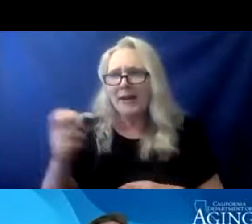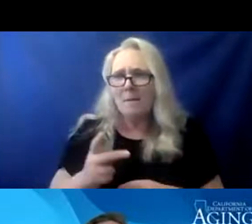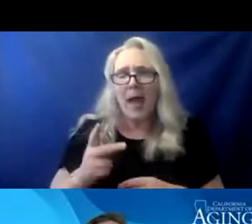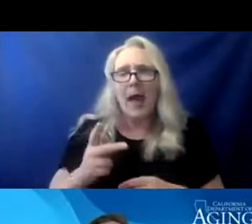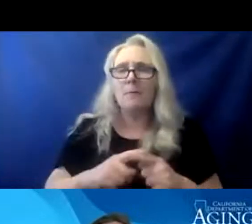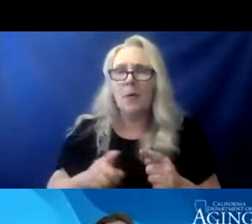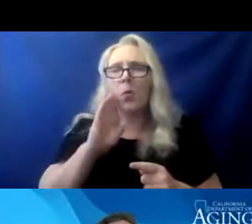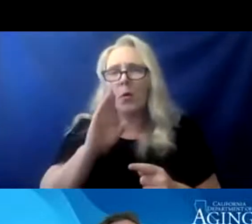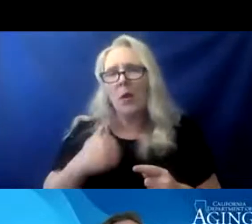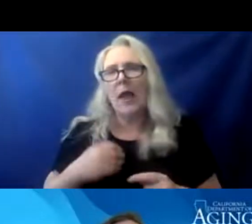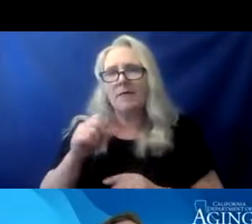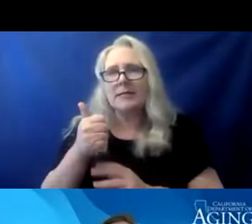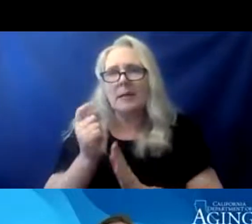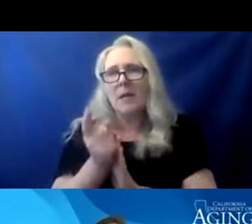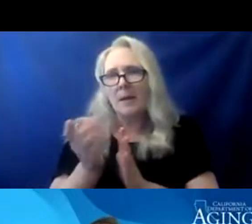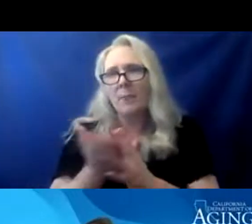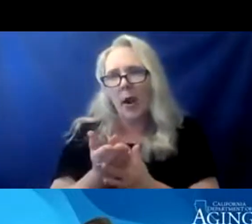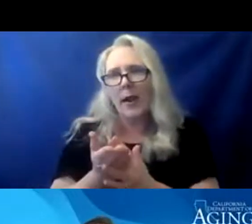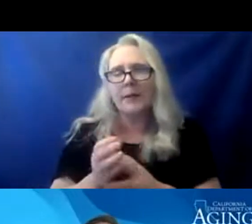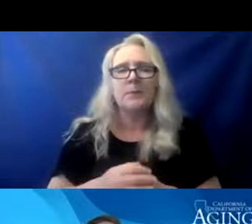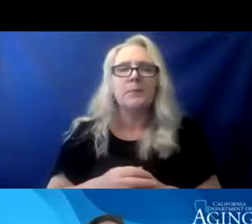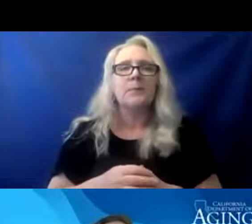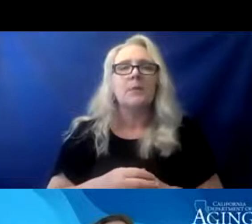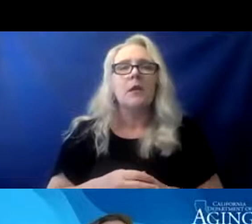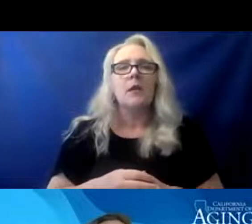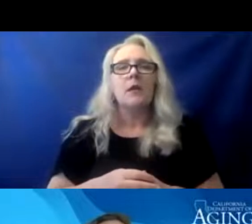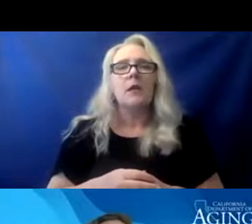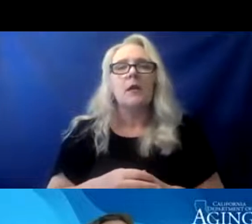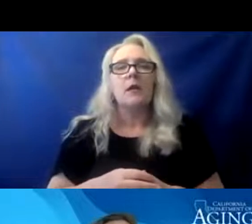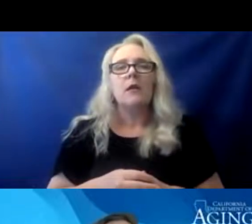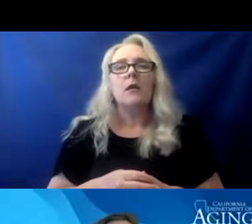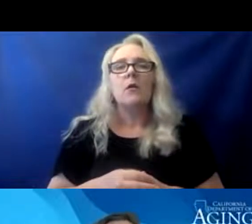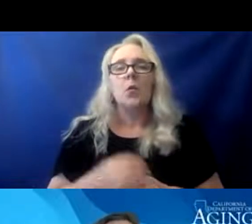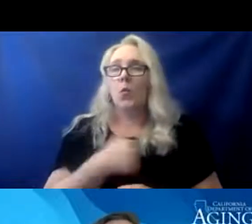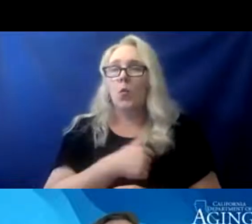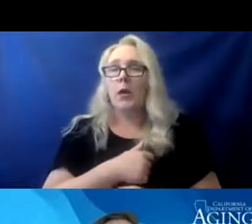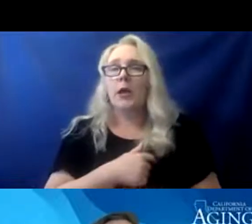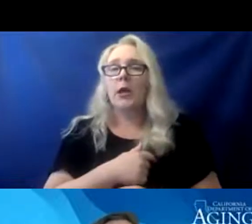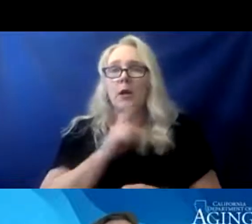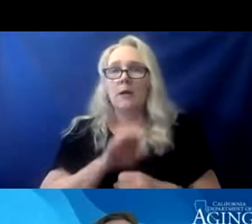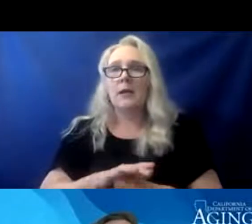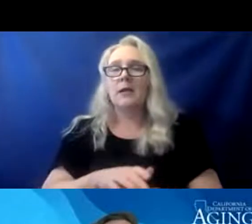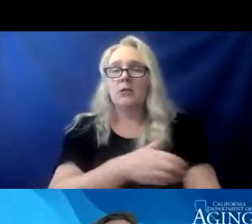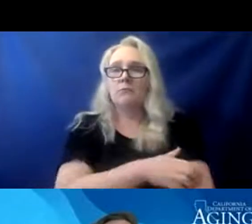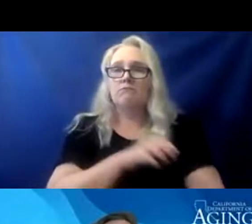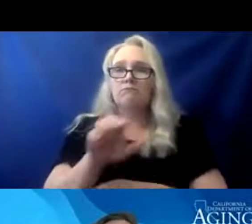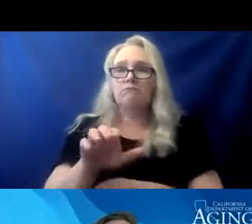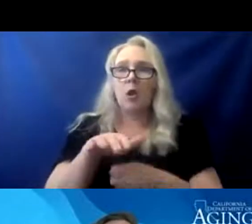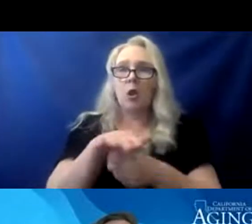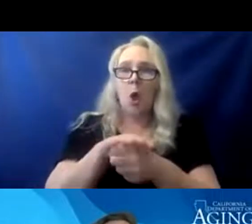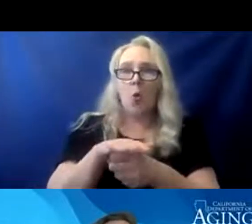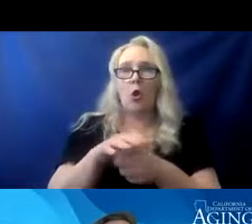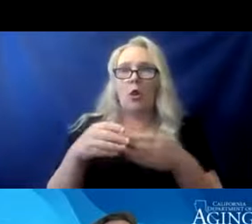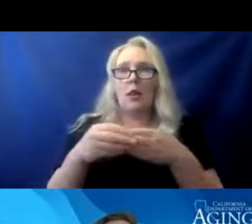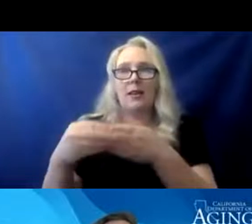about 2 other areas of accountability. One, we are really committed to empowering and supporting local leaders and local plans for aging. And so we'll give